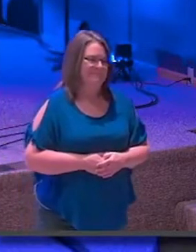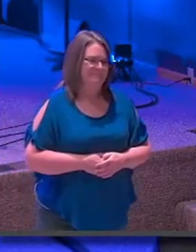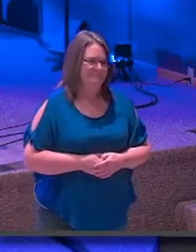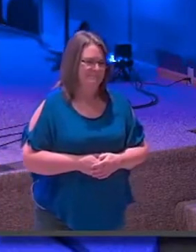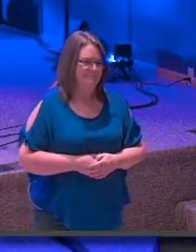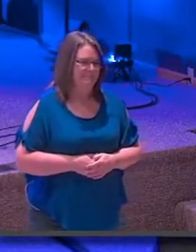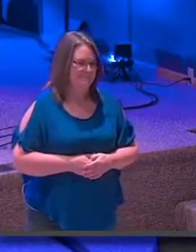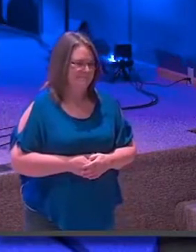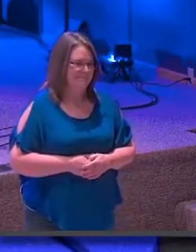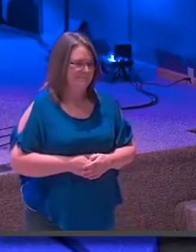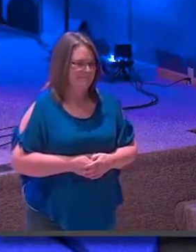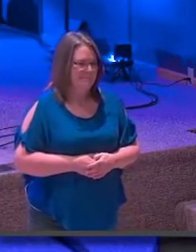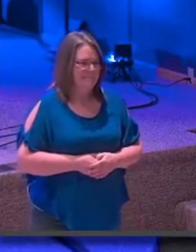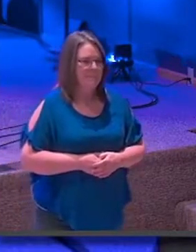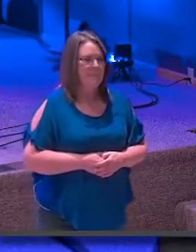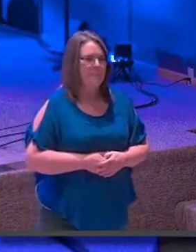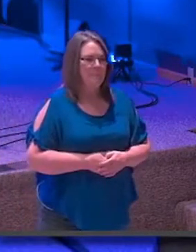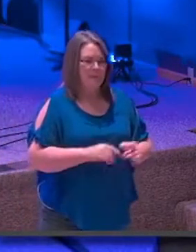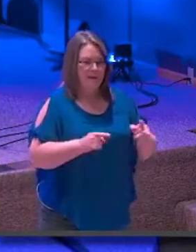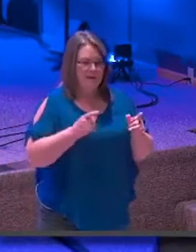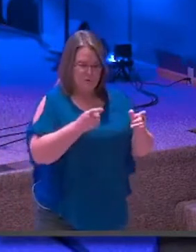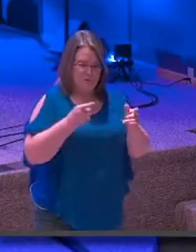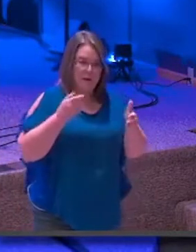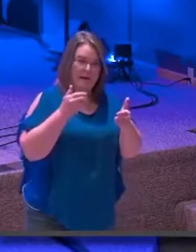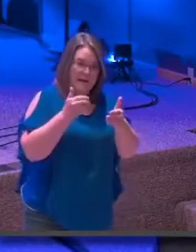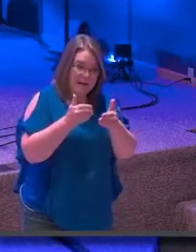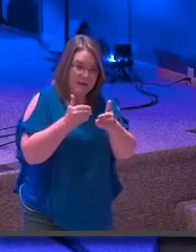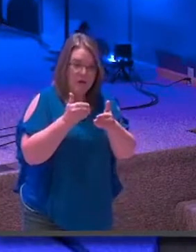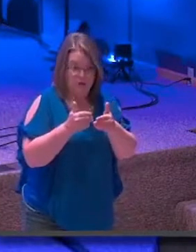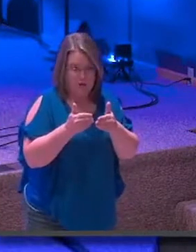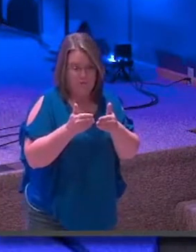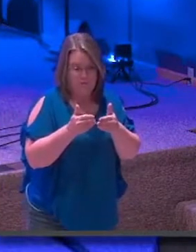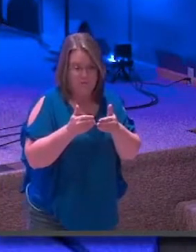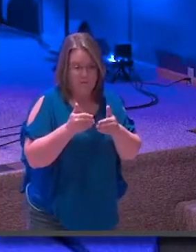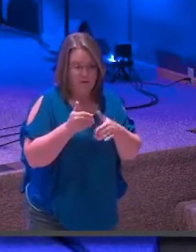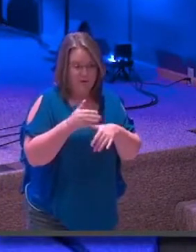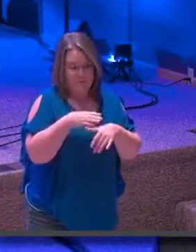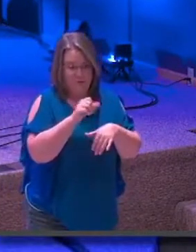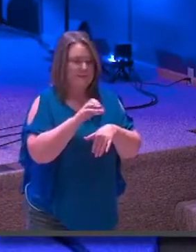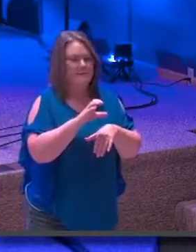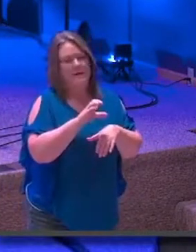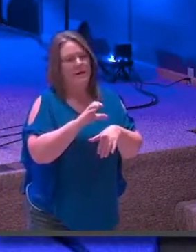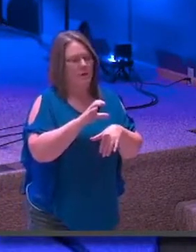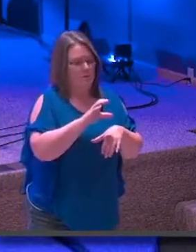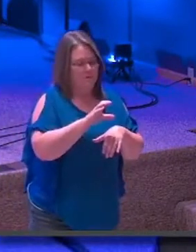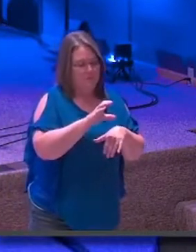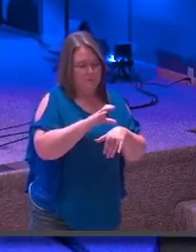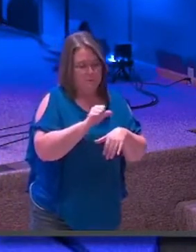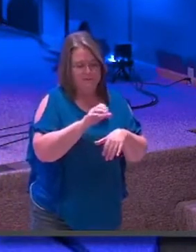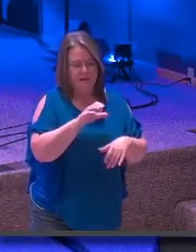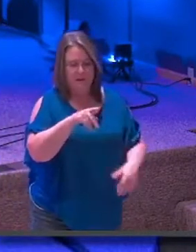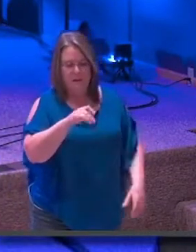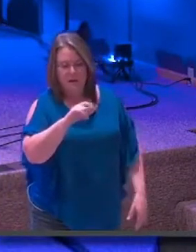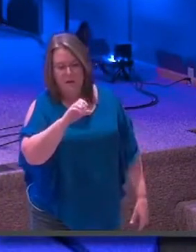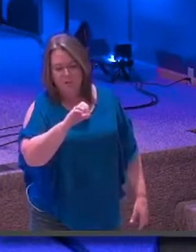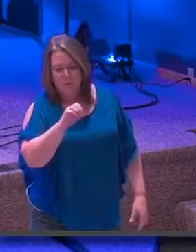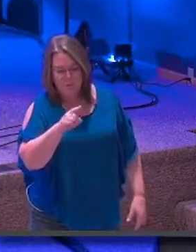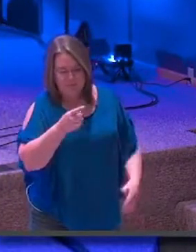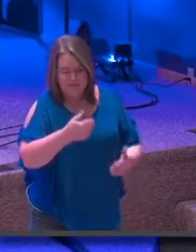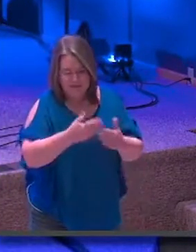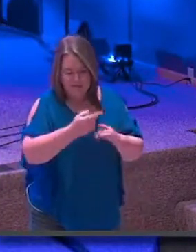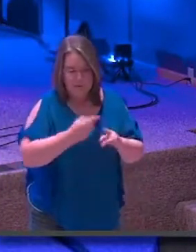As we draw near to Creekside Palooza next month, we're going to focus on